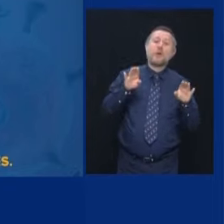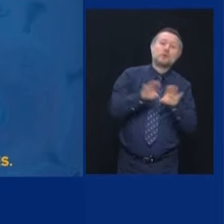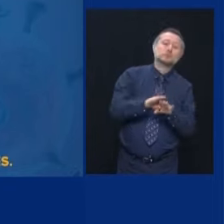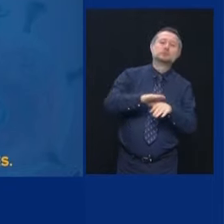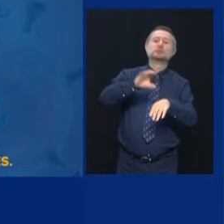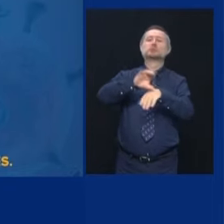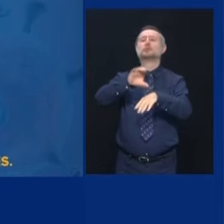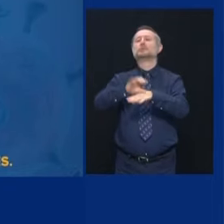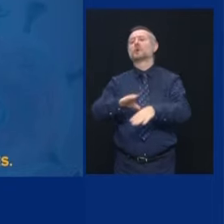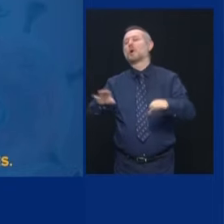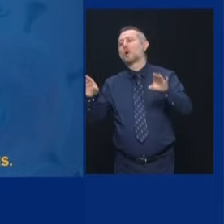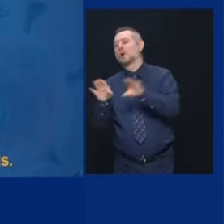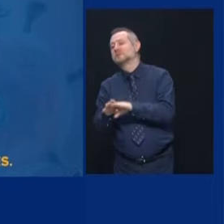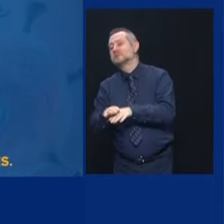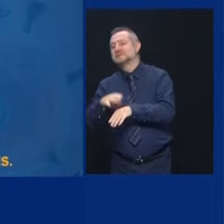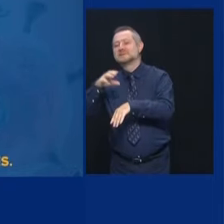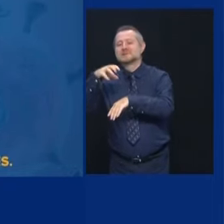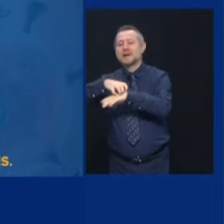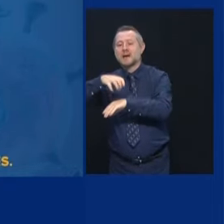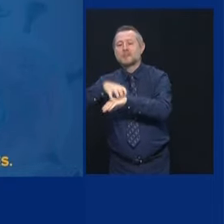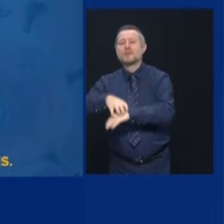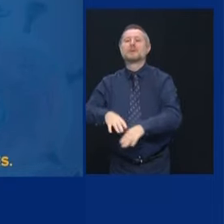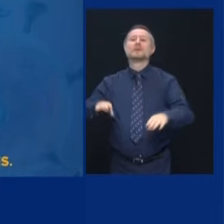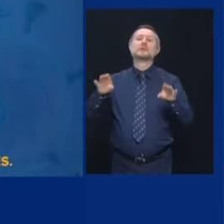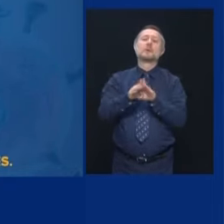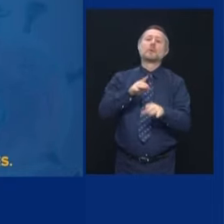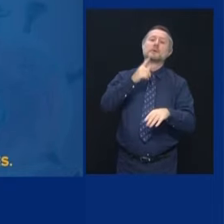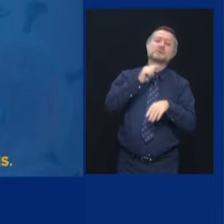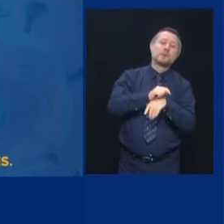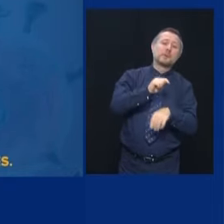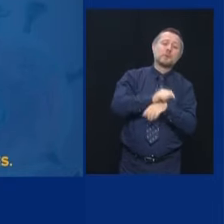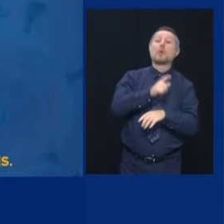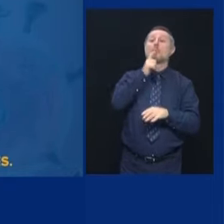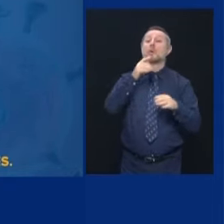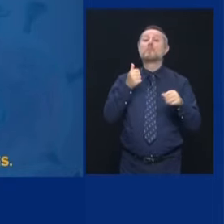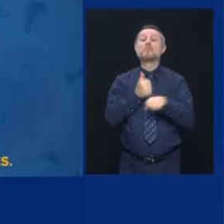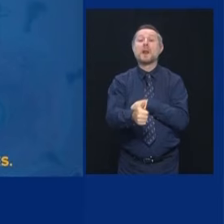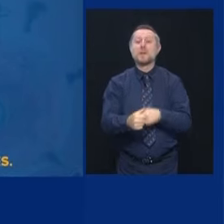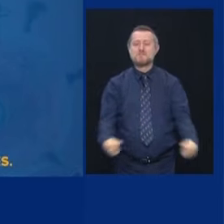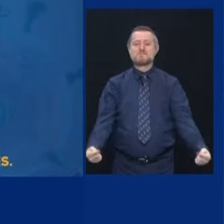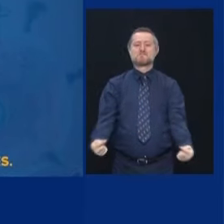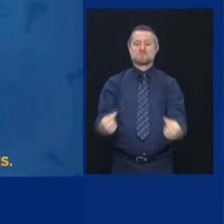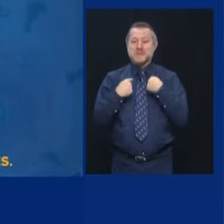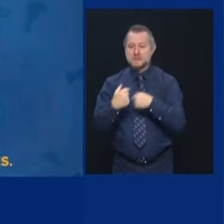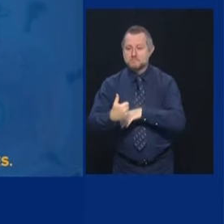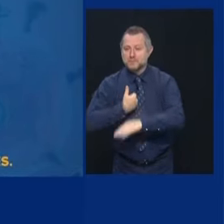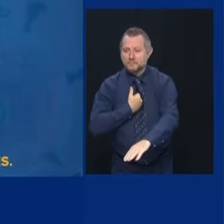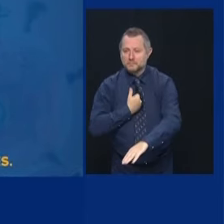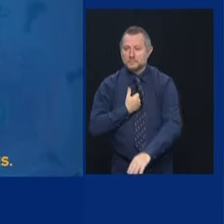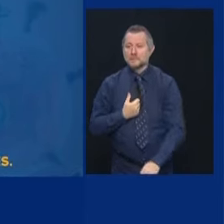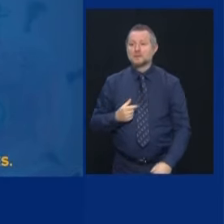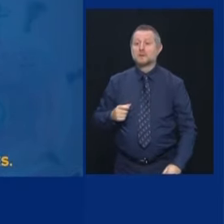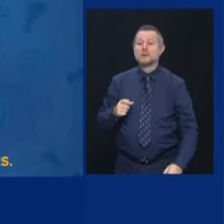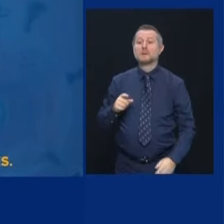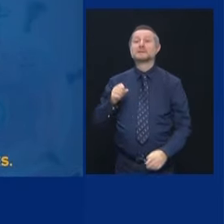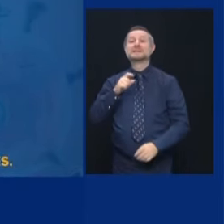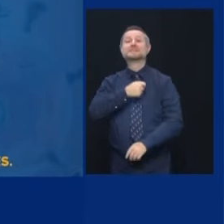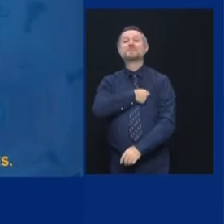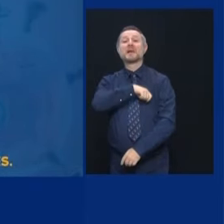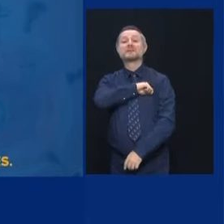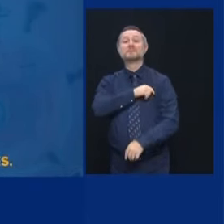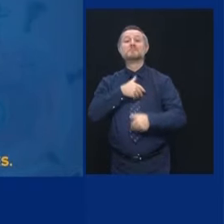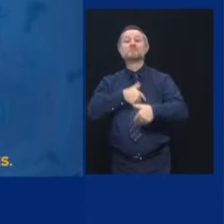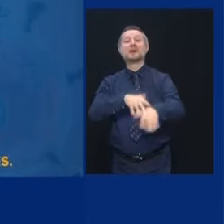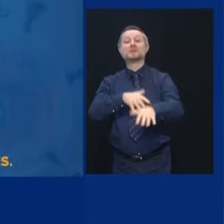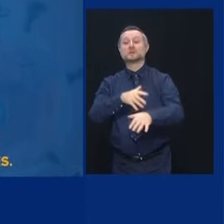church? I'll do it. I had to close the St. Patrick's Day parade? I did it. I'll do